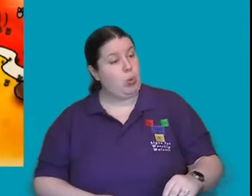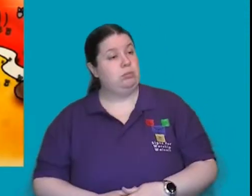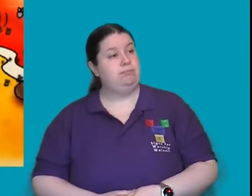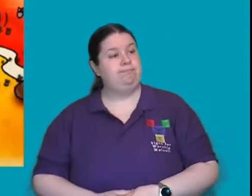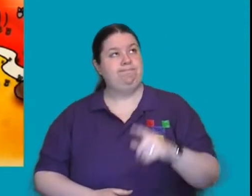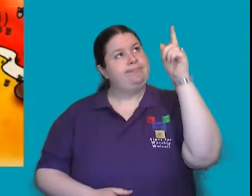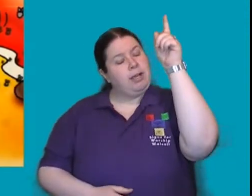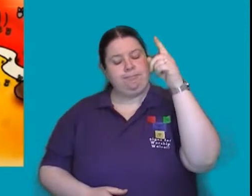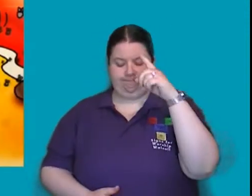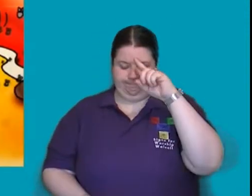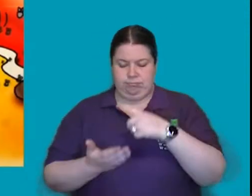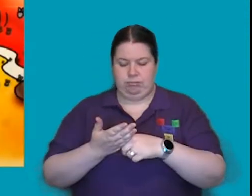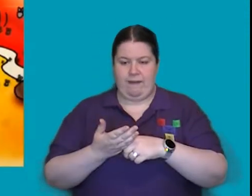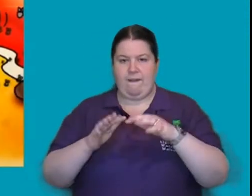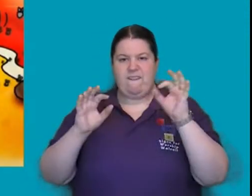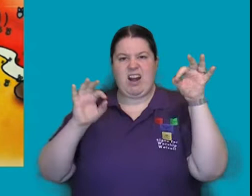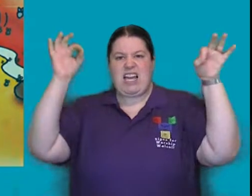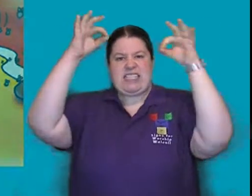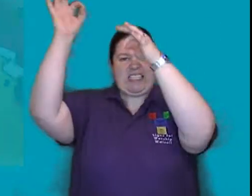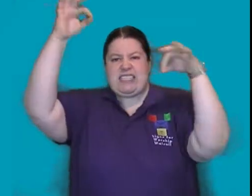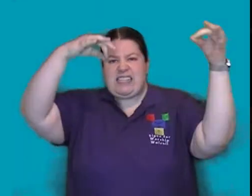Egypt swarms of buzzing flies.